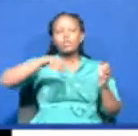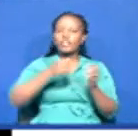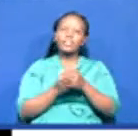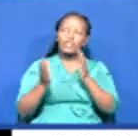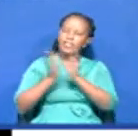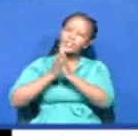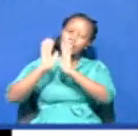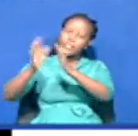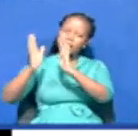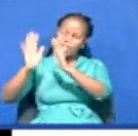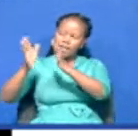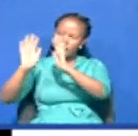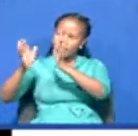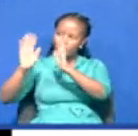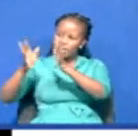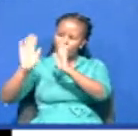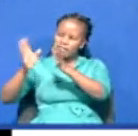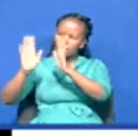please?